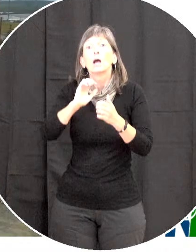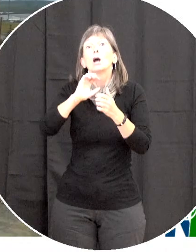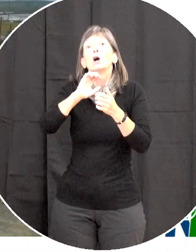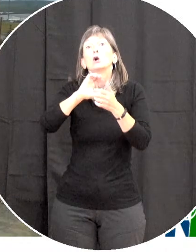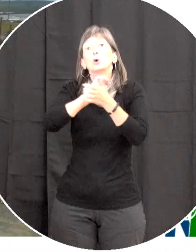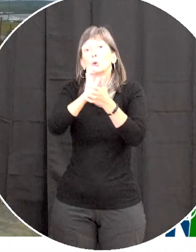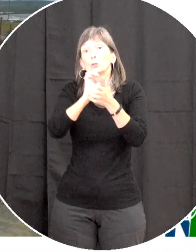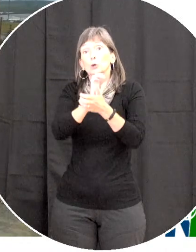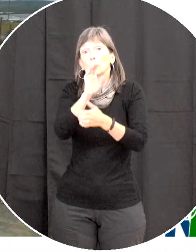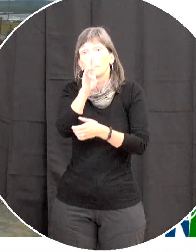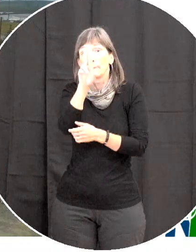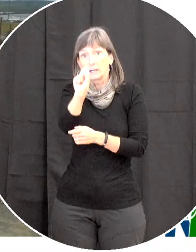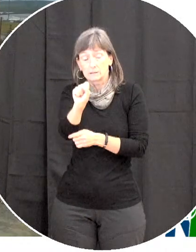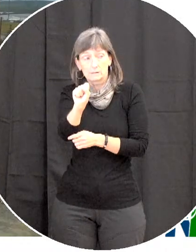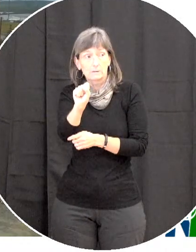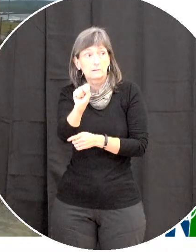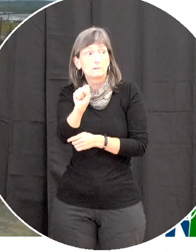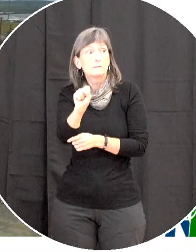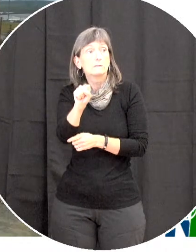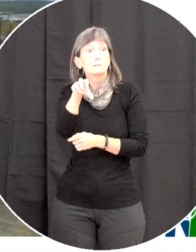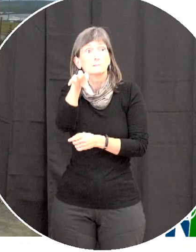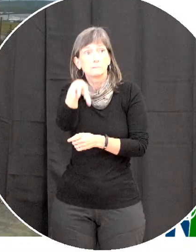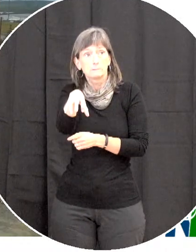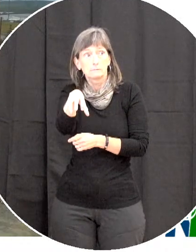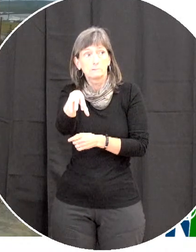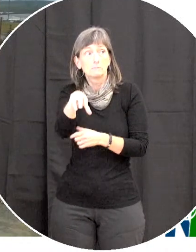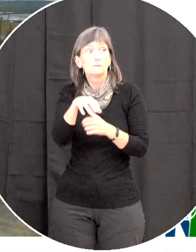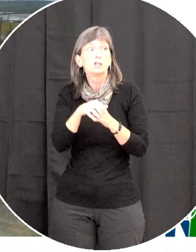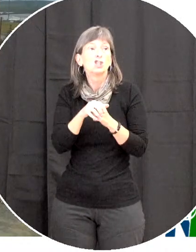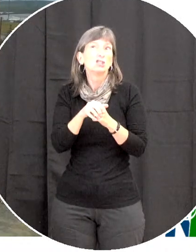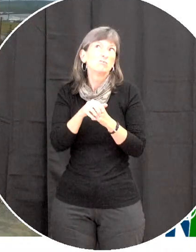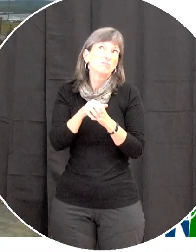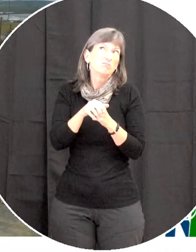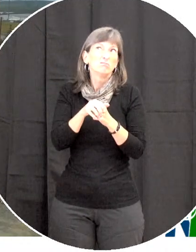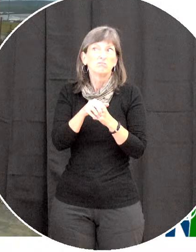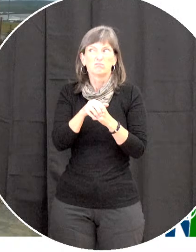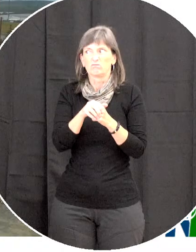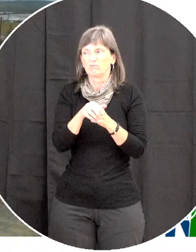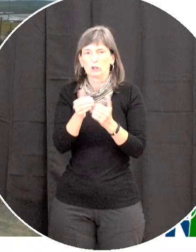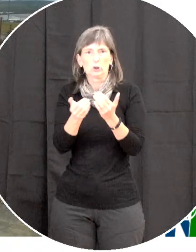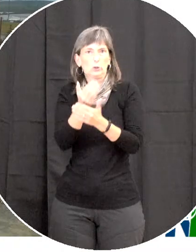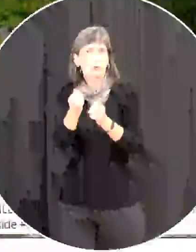Depot, which should be finished early in the new year.